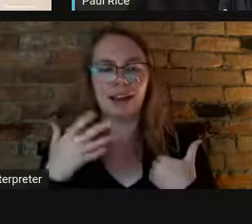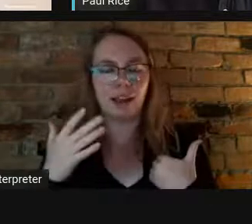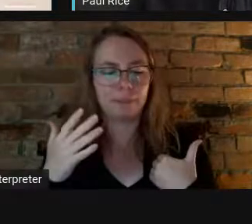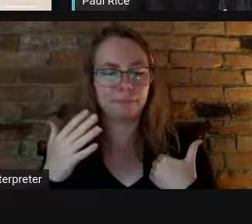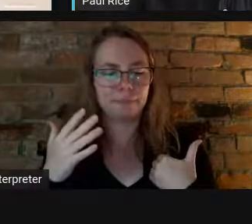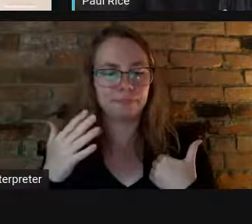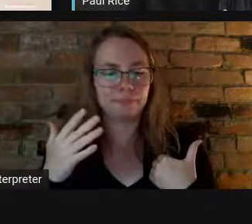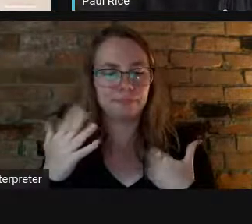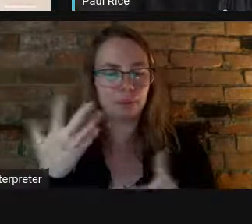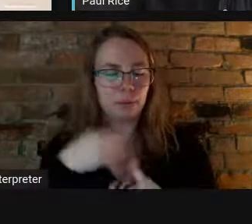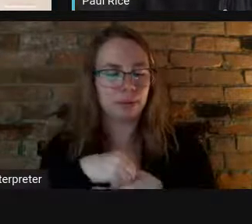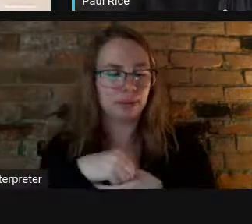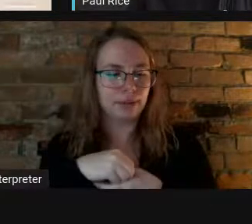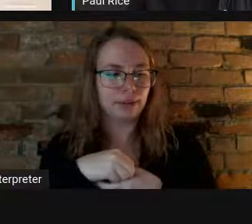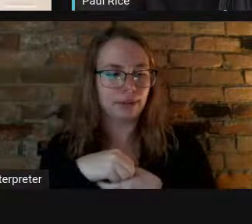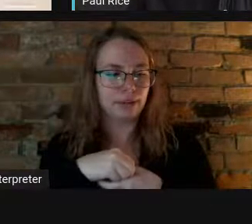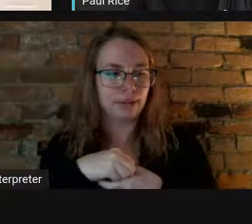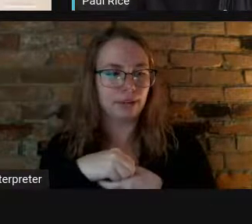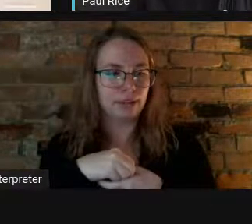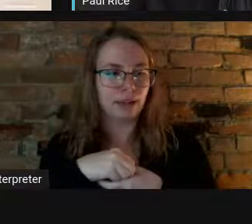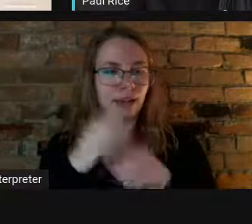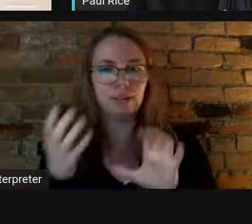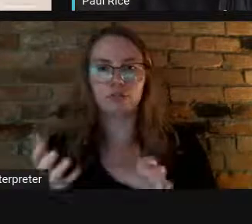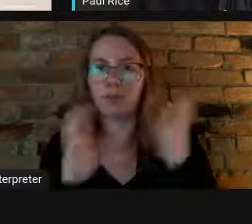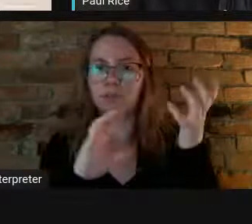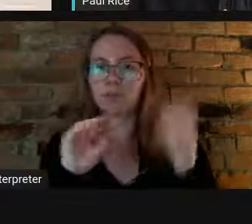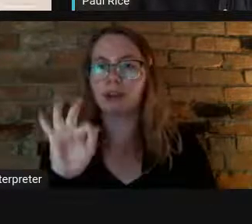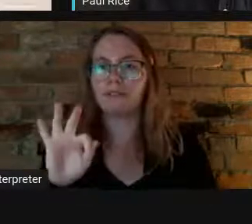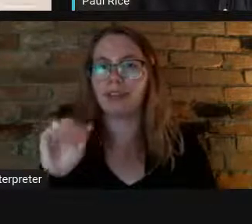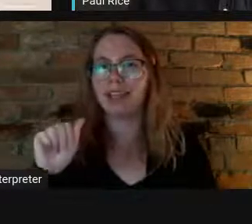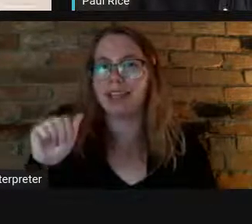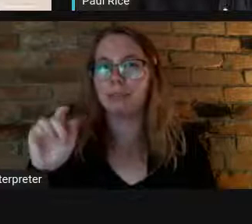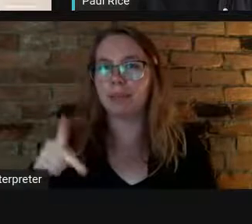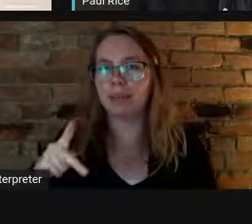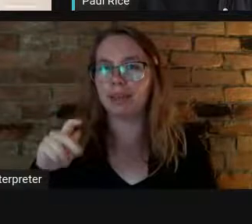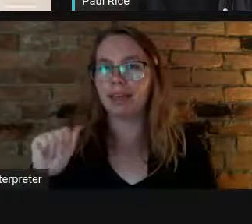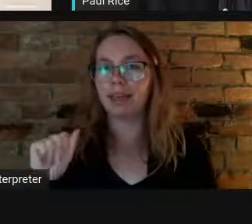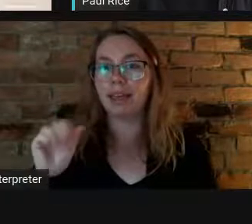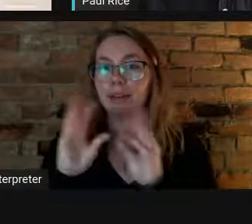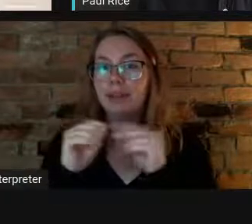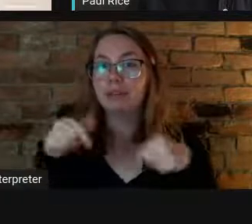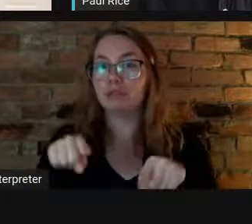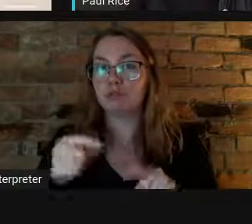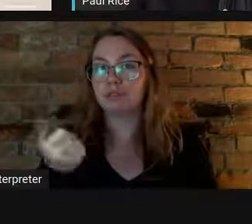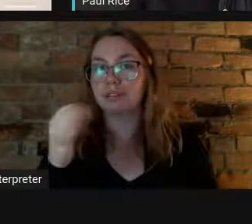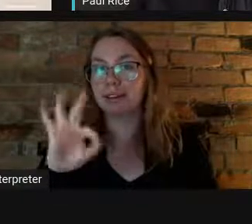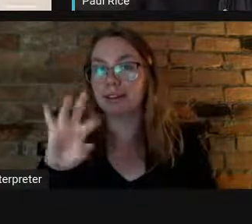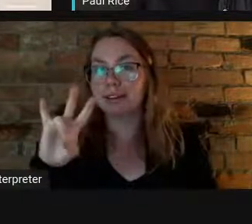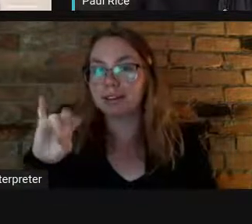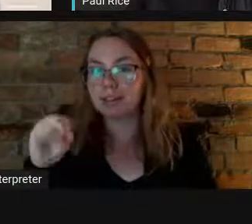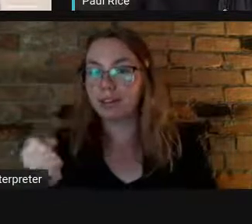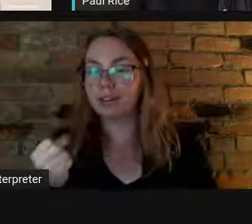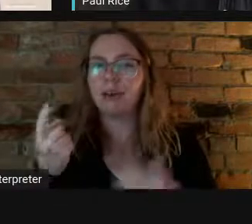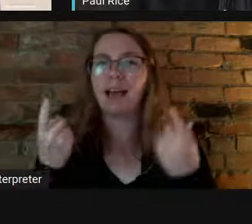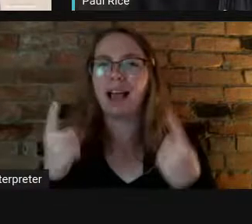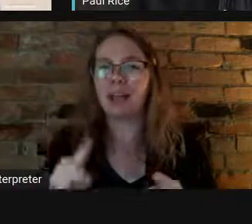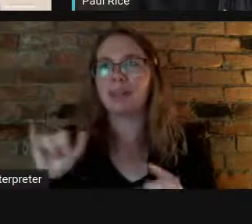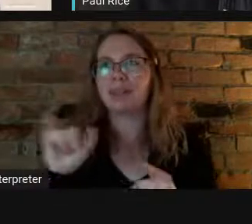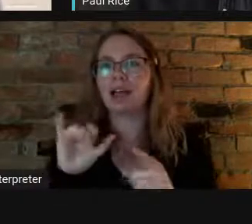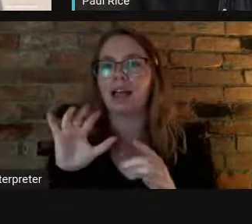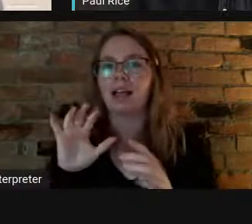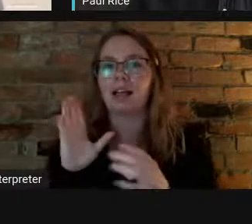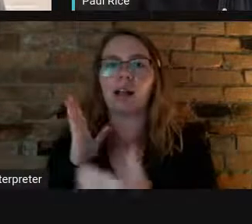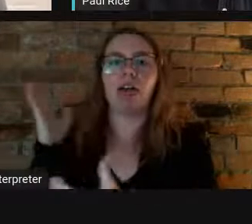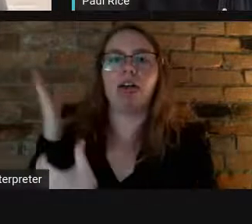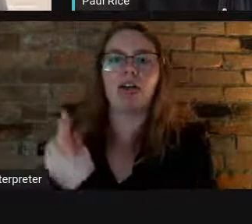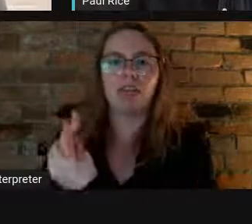you featured the disruption of the APA meeting in 1970 and how it started out like a disruption, but